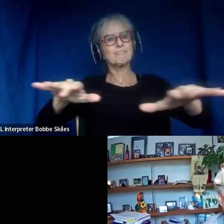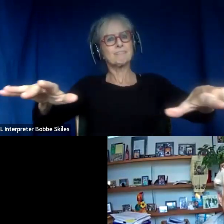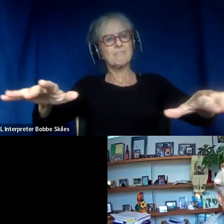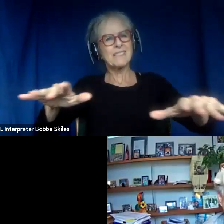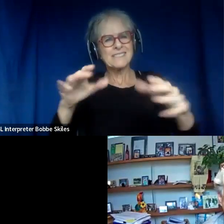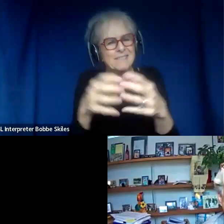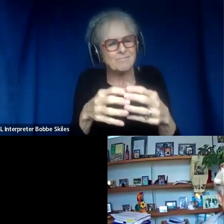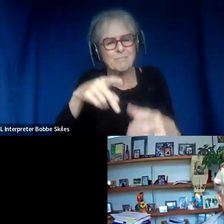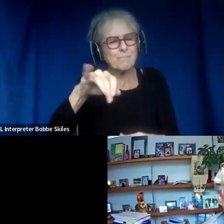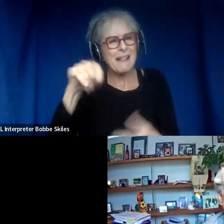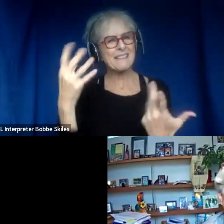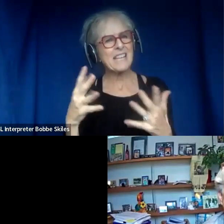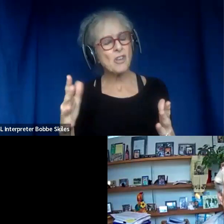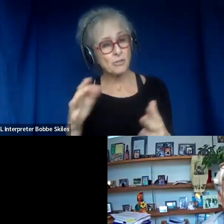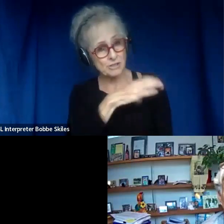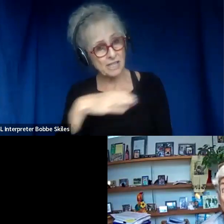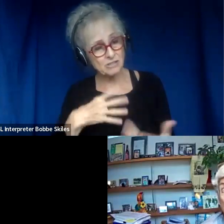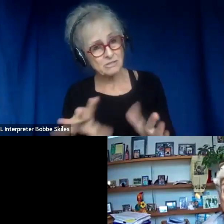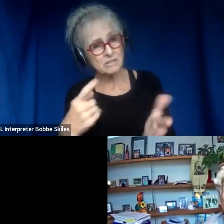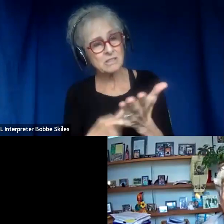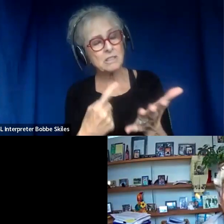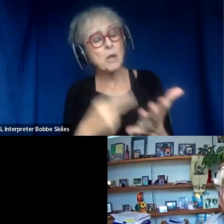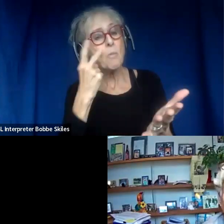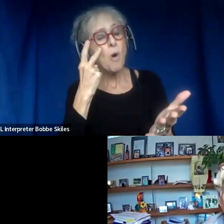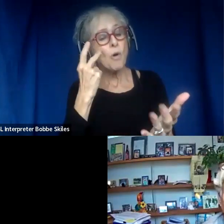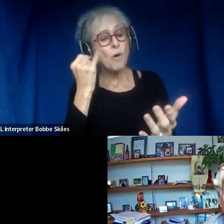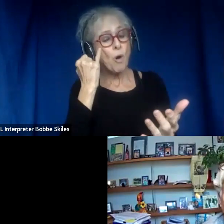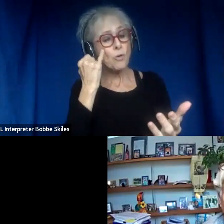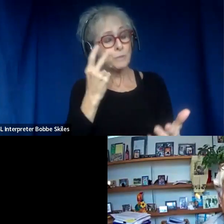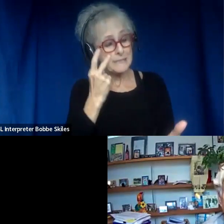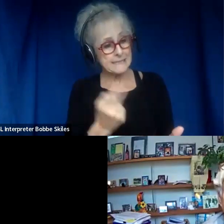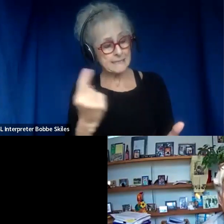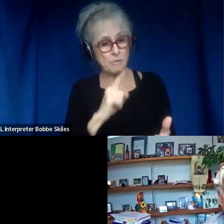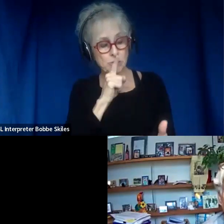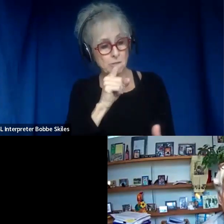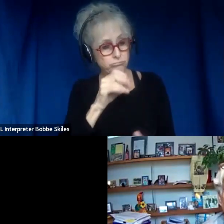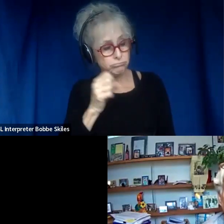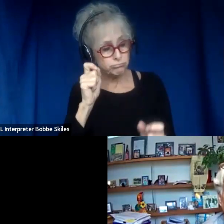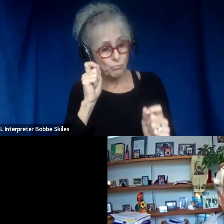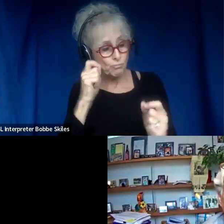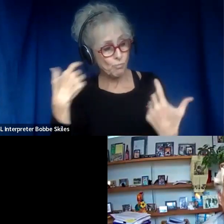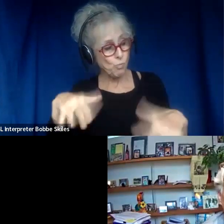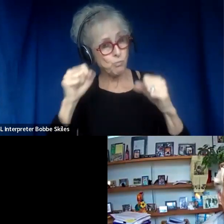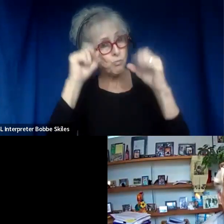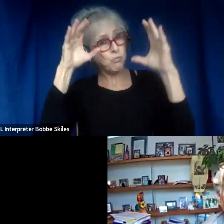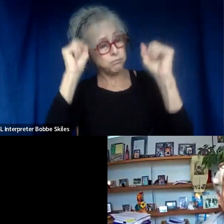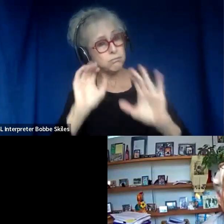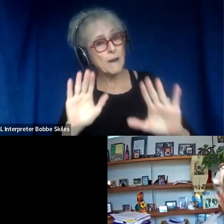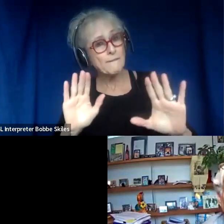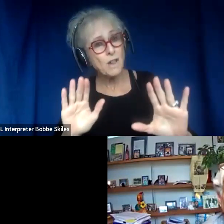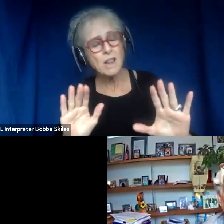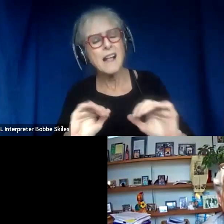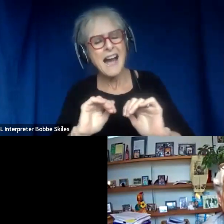has the council started discussing, let's say we see something really terrific. How are you thinking about taking